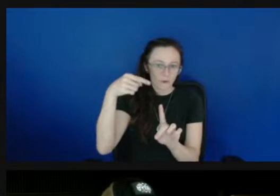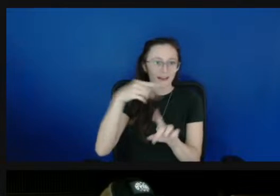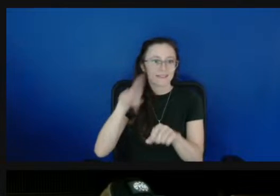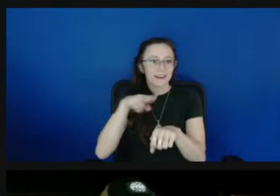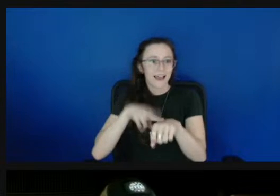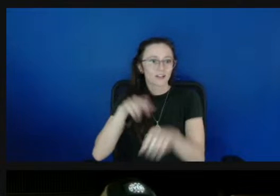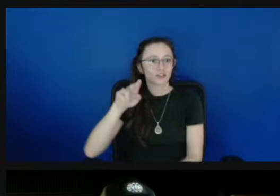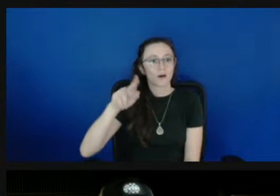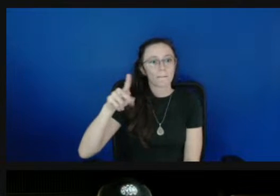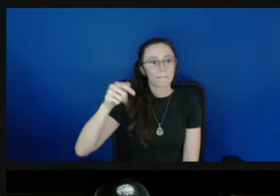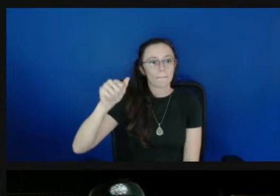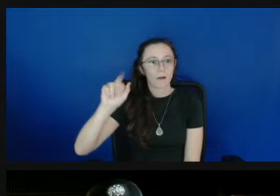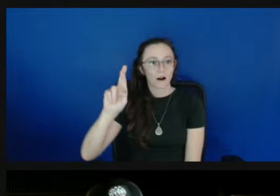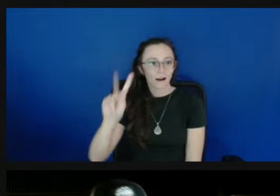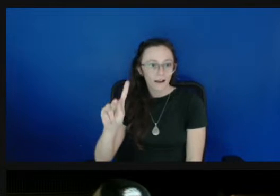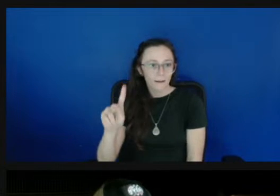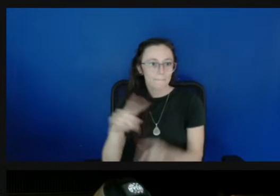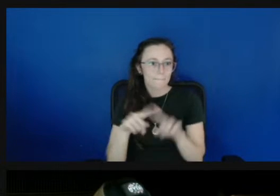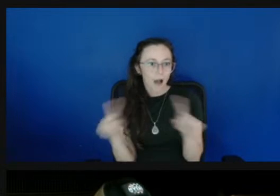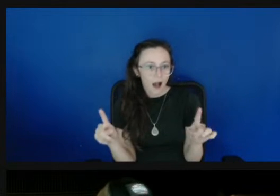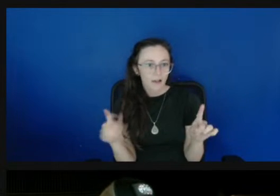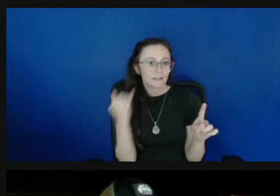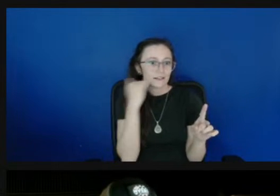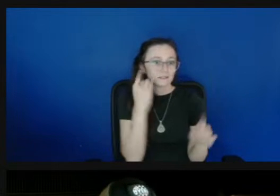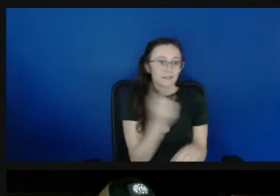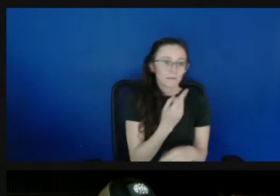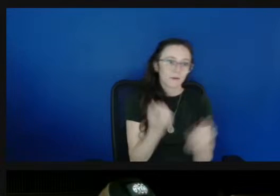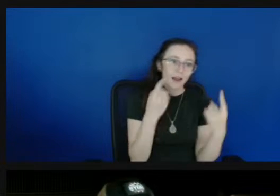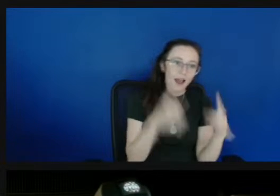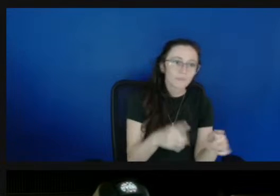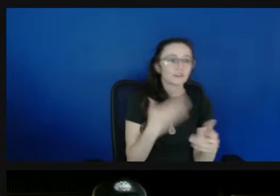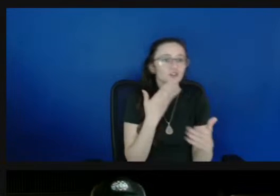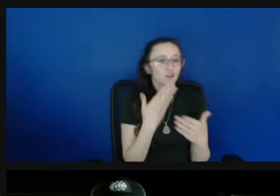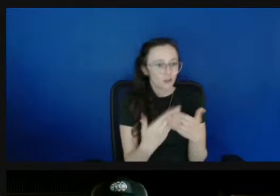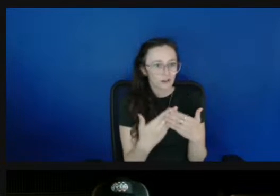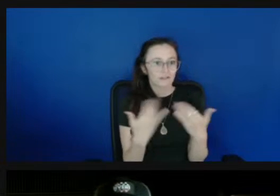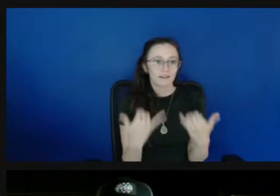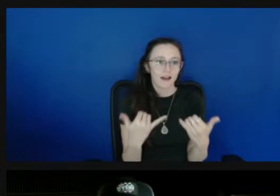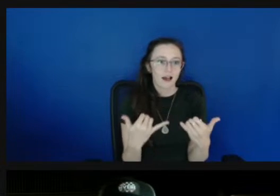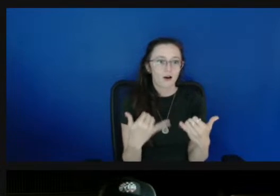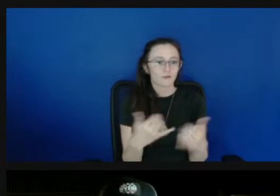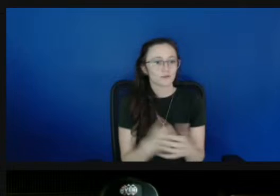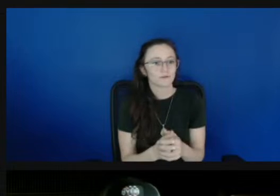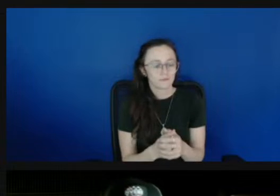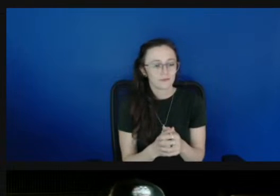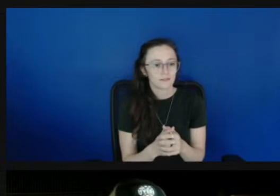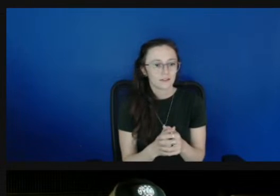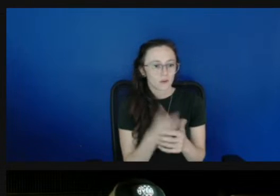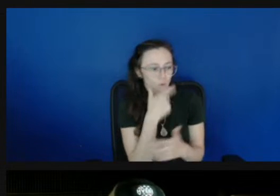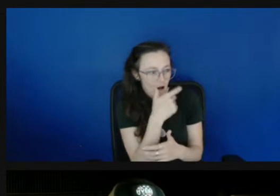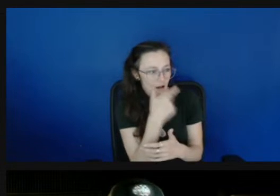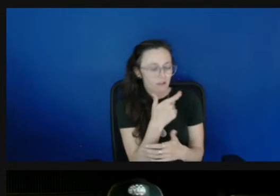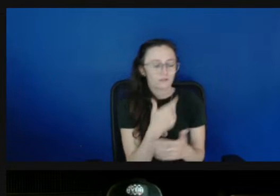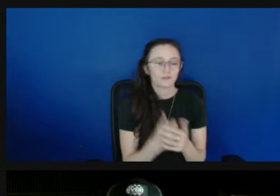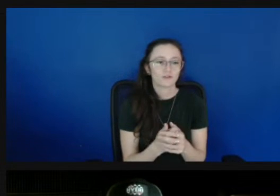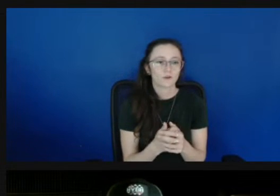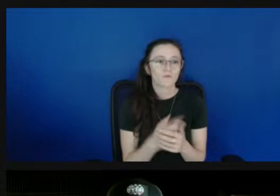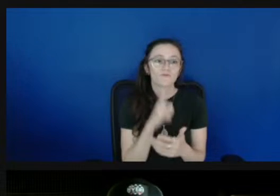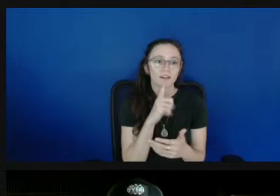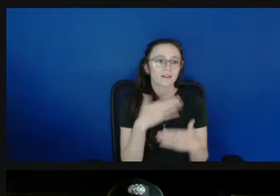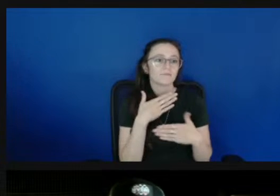you live on Hawaii Island with so many active volcanoes. So we appreciate viewers like